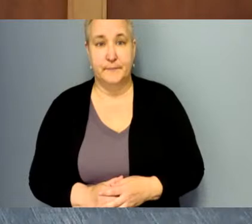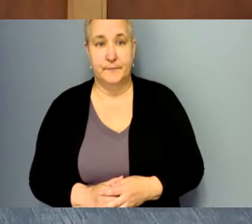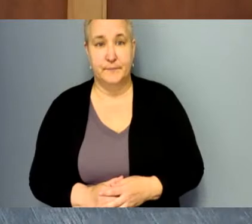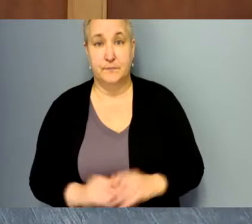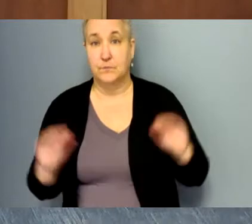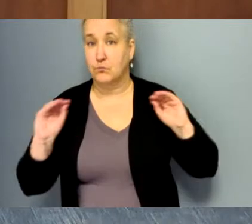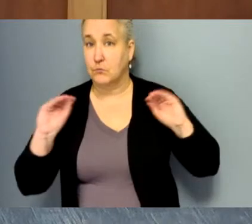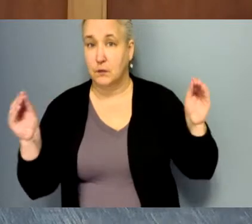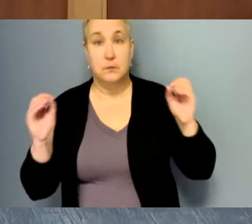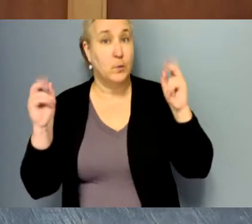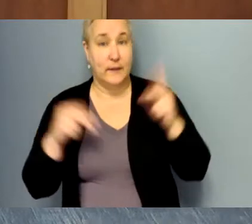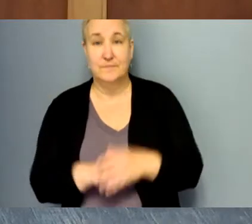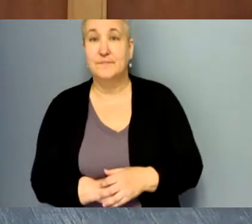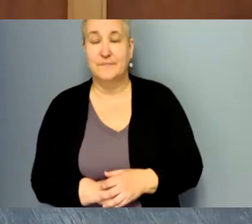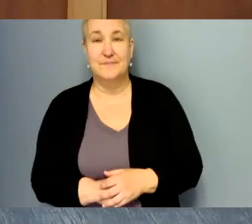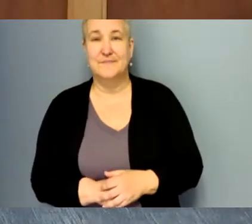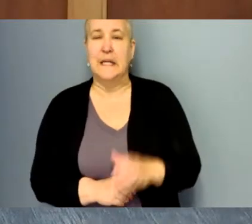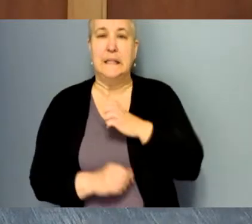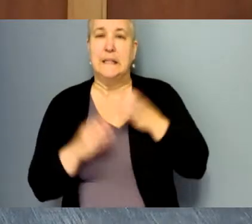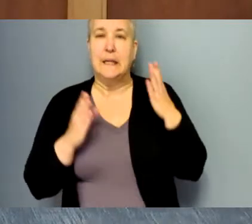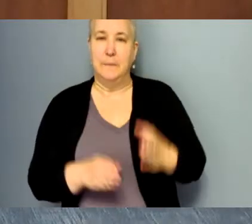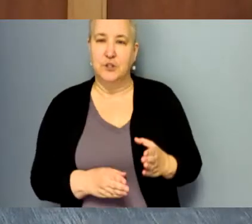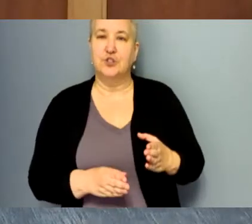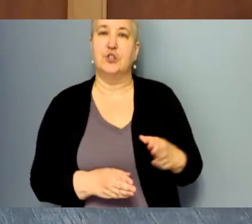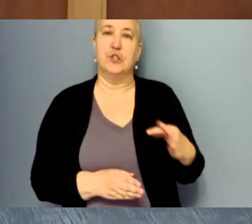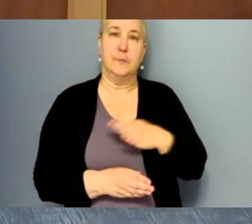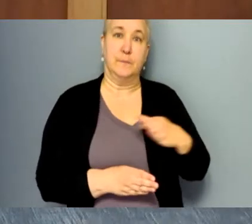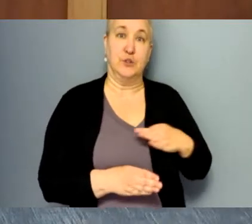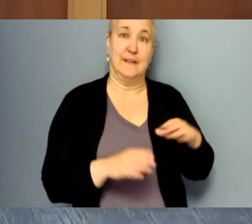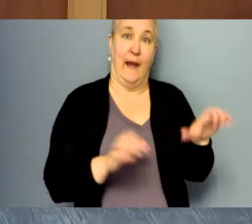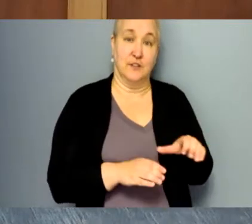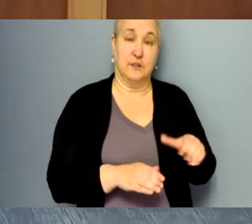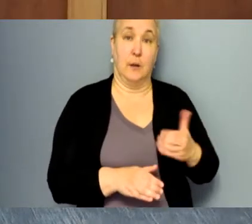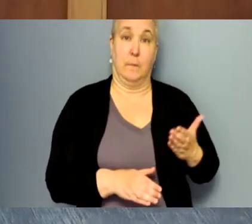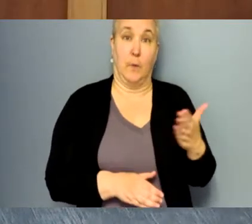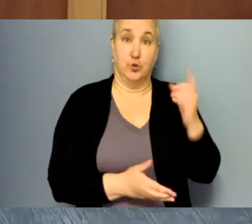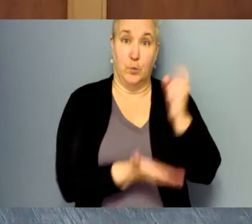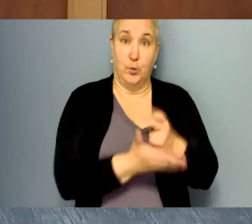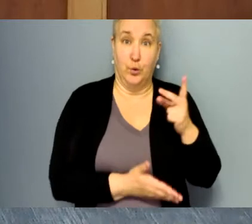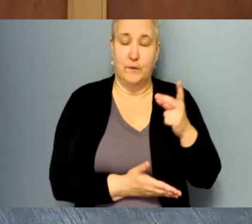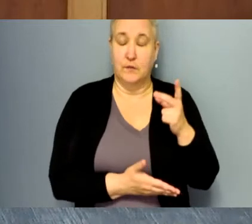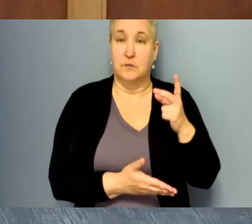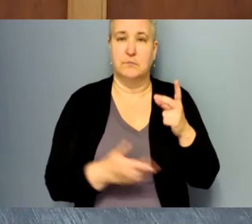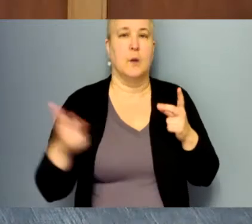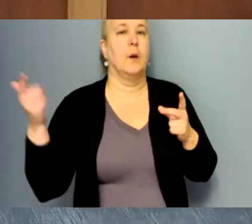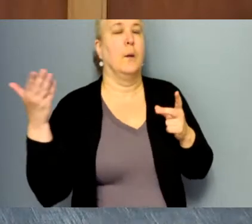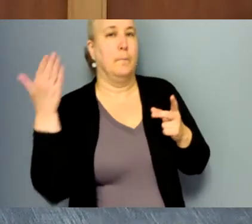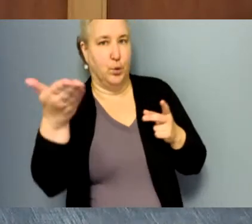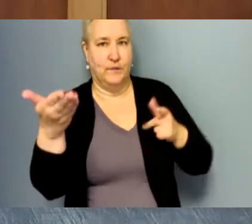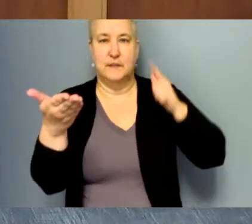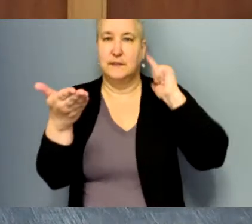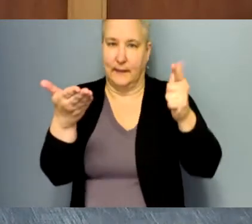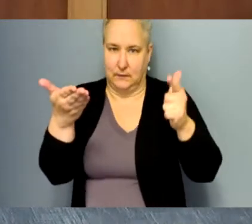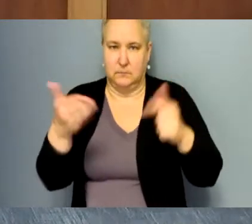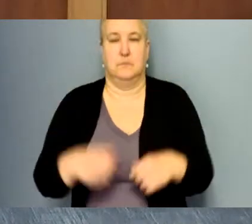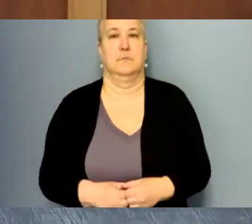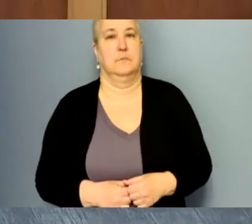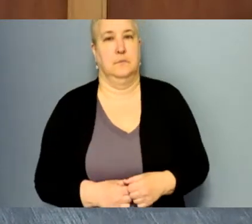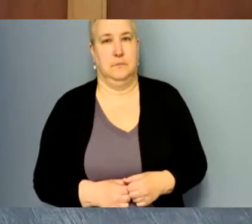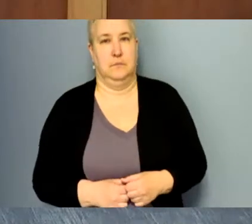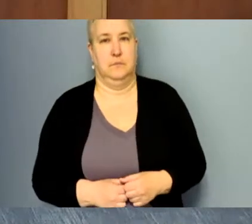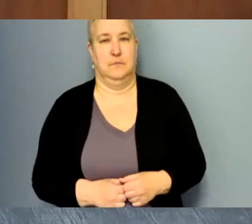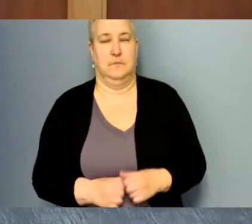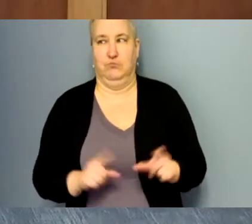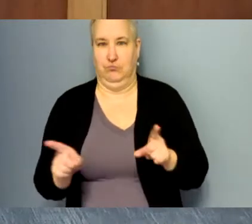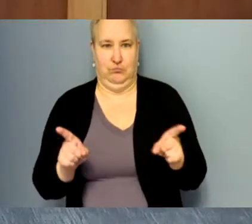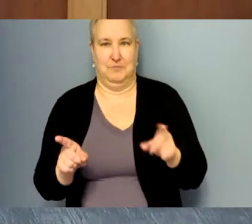None? Okay. This is just the commissioner side of the personnel actions. Is there a motion to approve? Second? You betcha. All